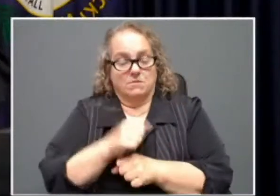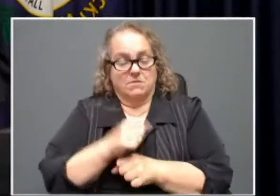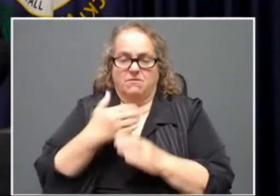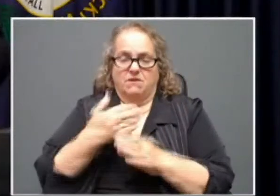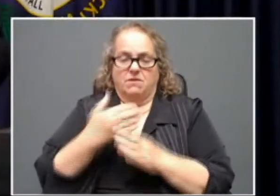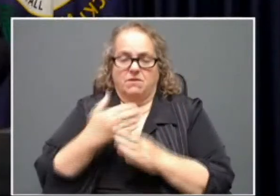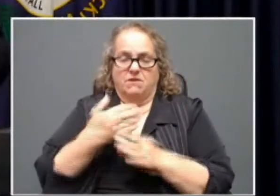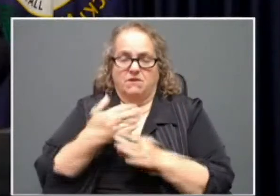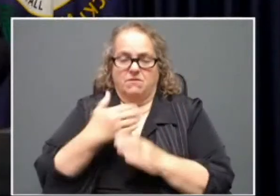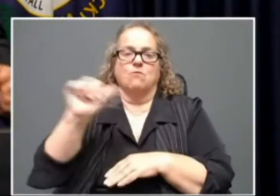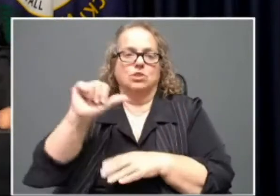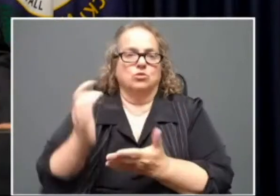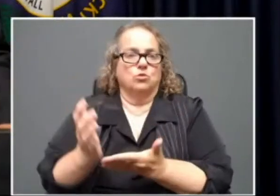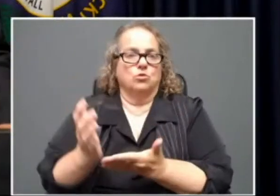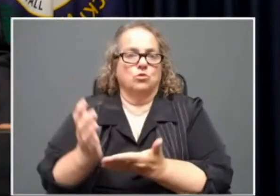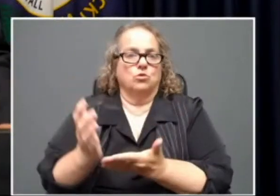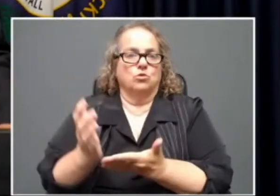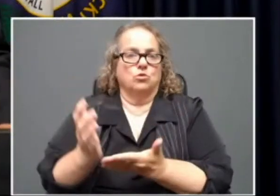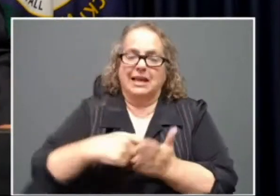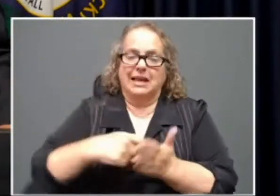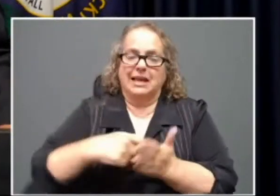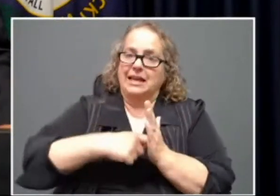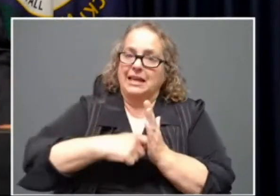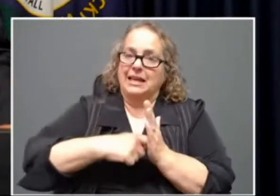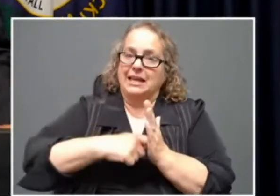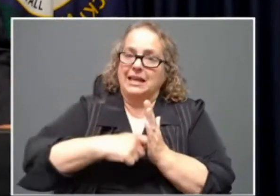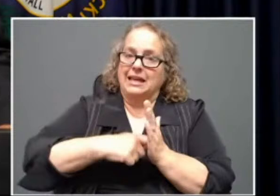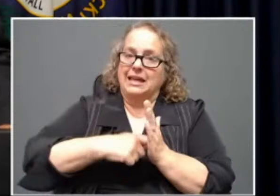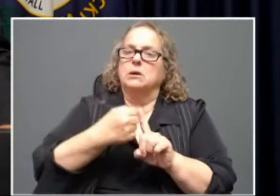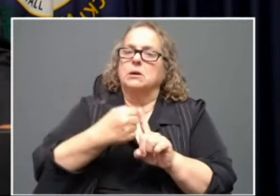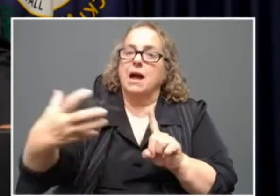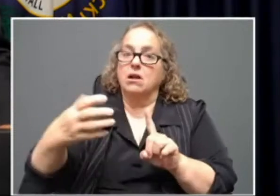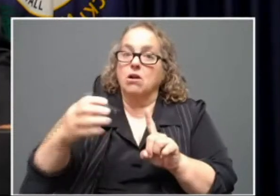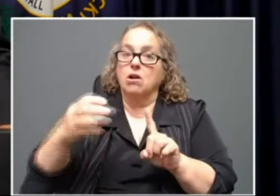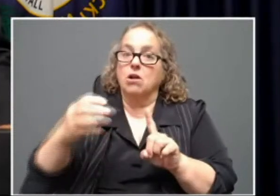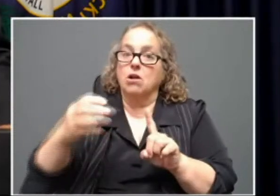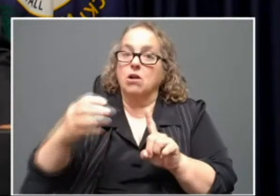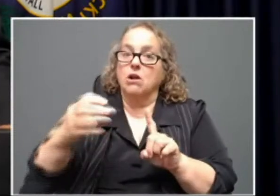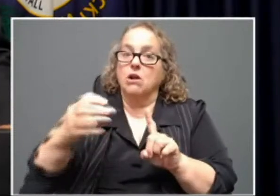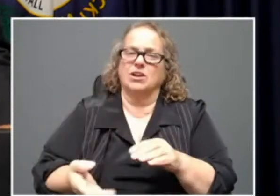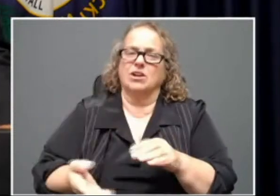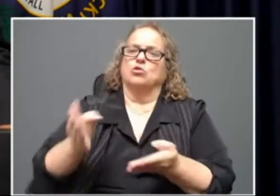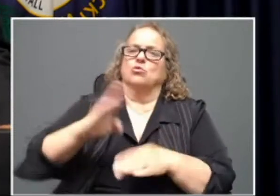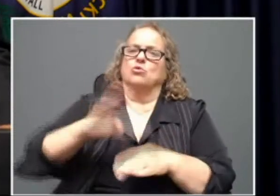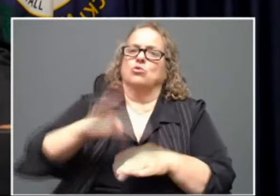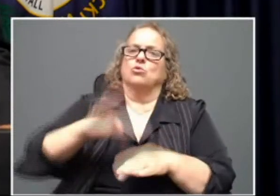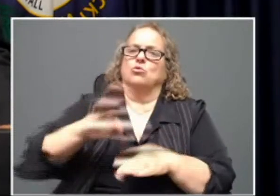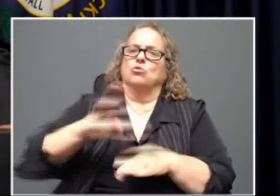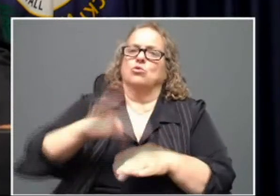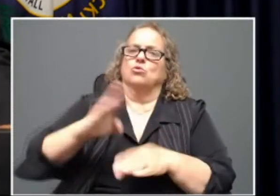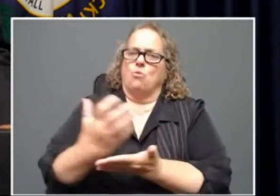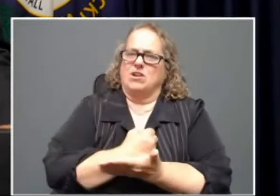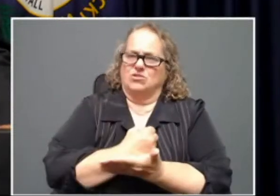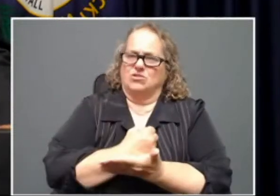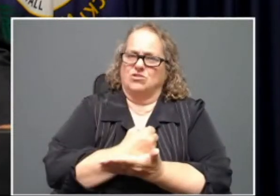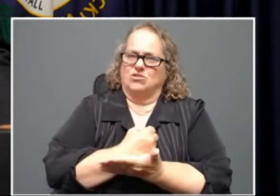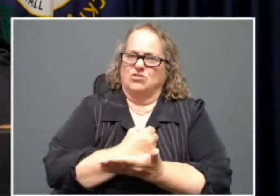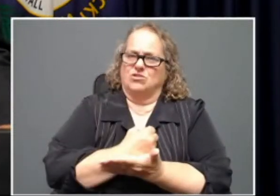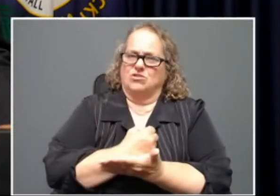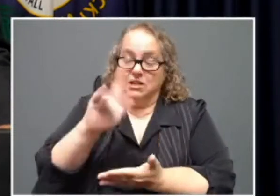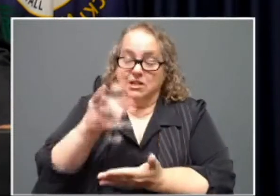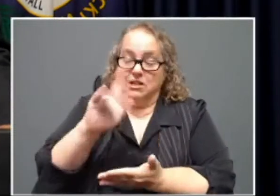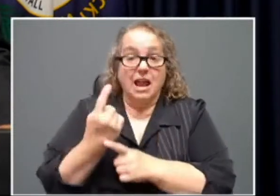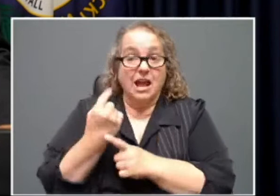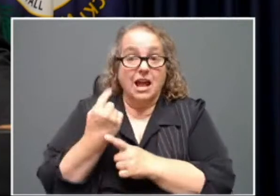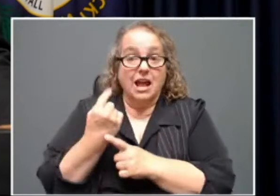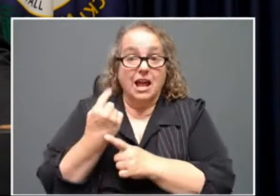key mission to expand opportunities and increase wages across this Commonwealth. Last year, across all incentivized new